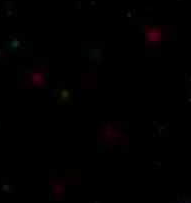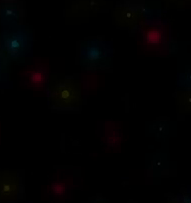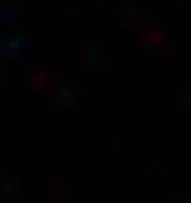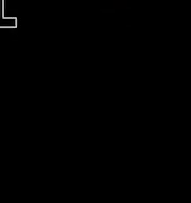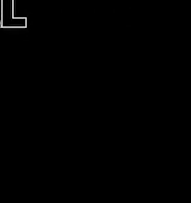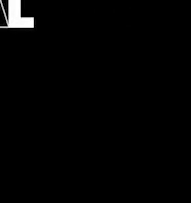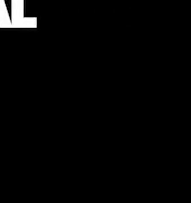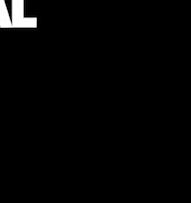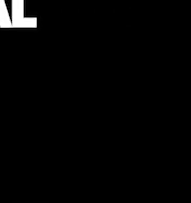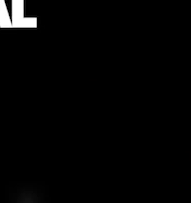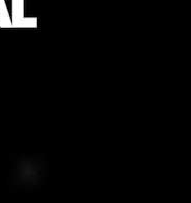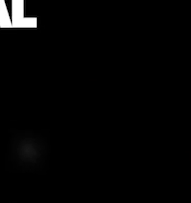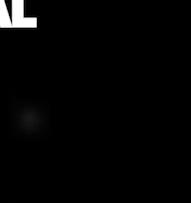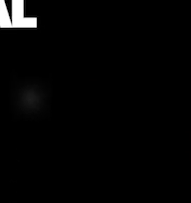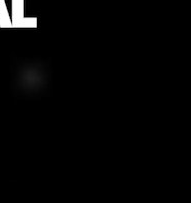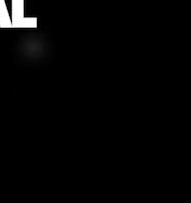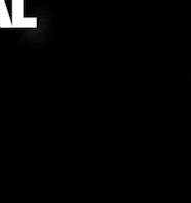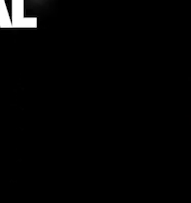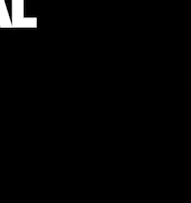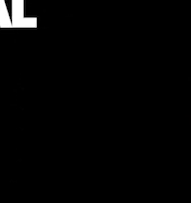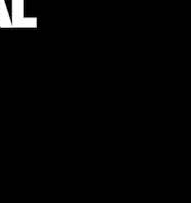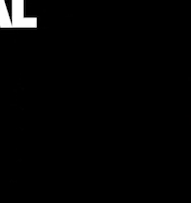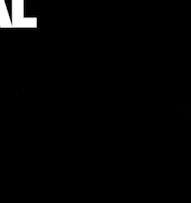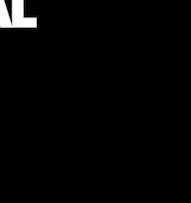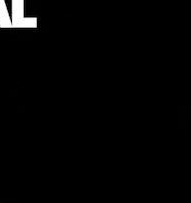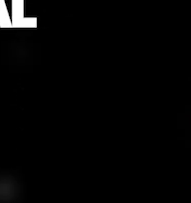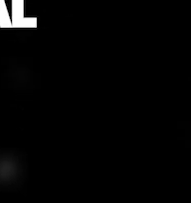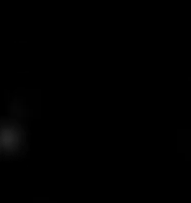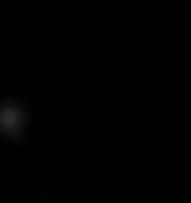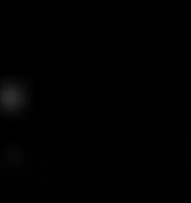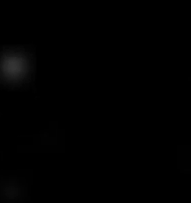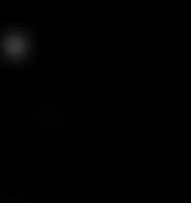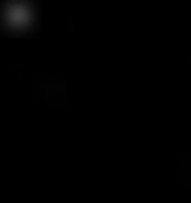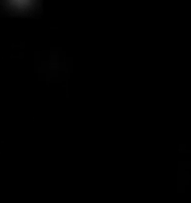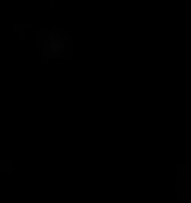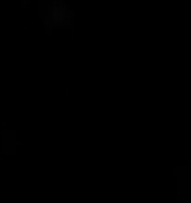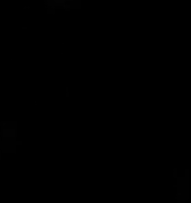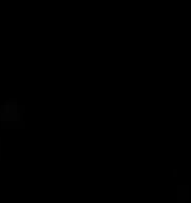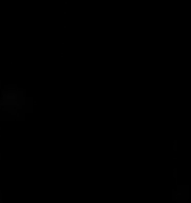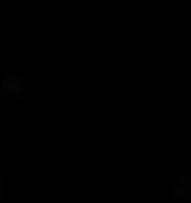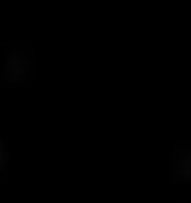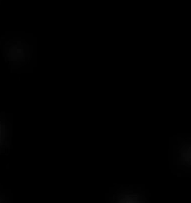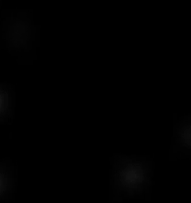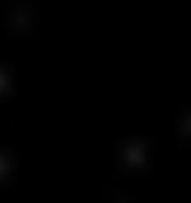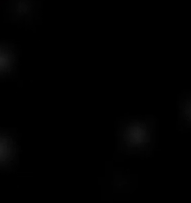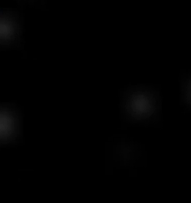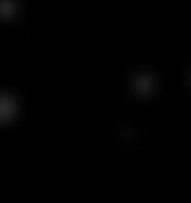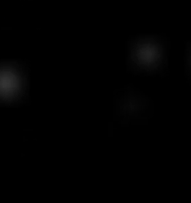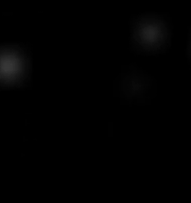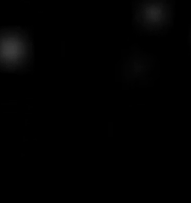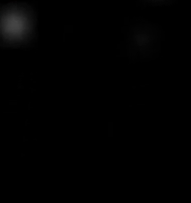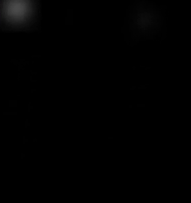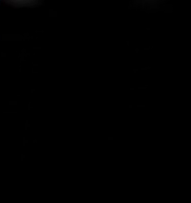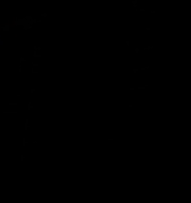the account space. Please remember that all other CITAM paybill numbers remain operational. If you would like to make direct bank